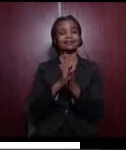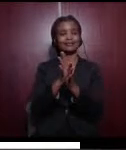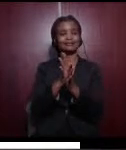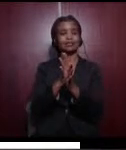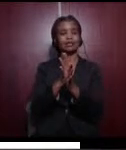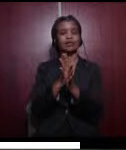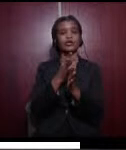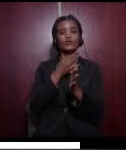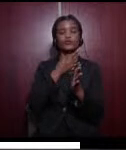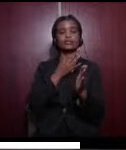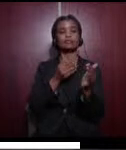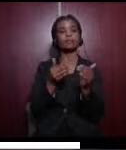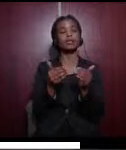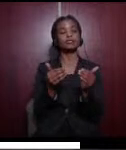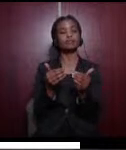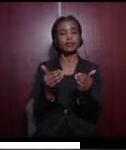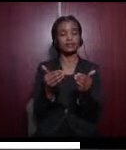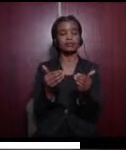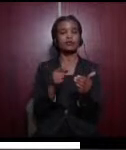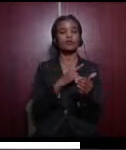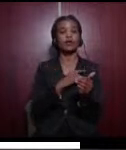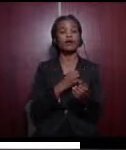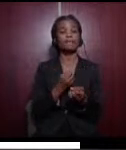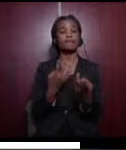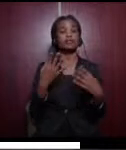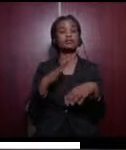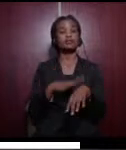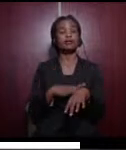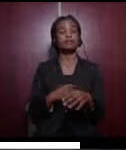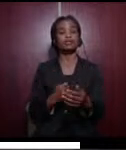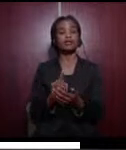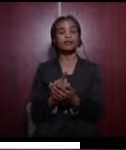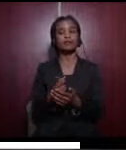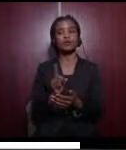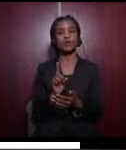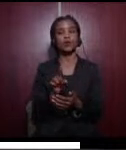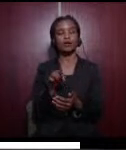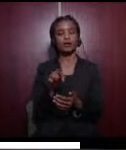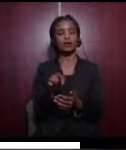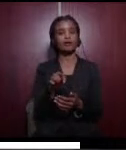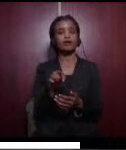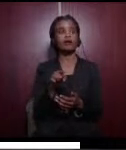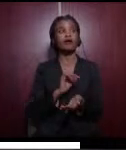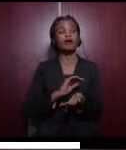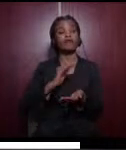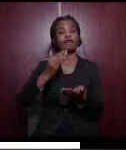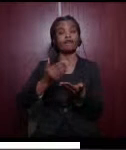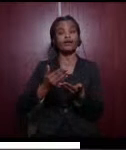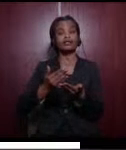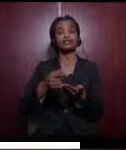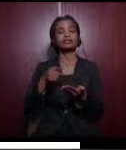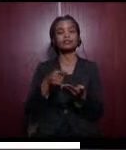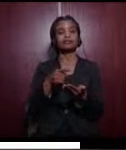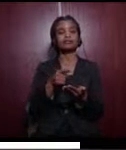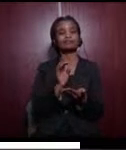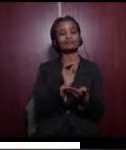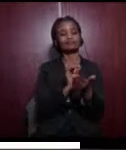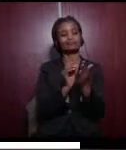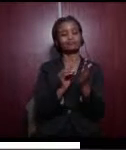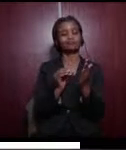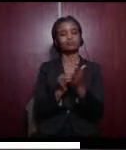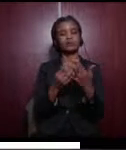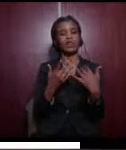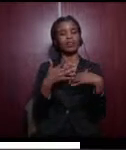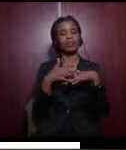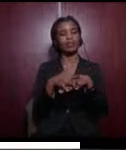So another thing is that in most cases, the fund duplicates relief services that are catered for by the Social Assistance Act when disasters